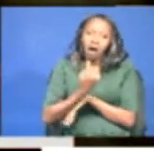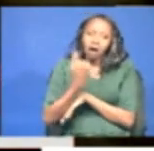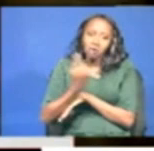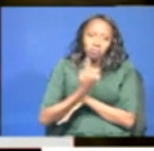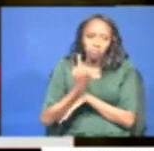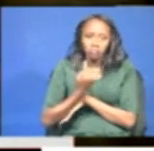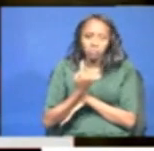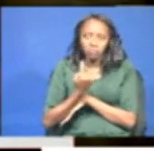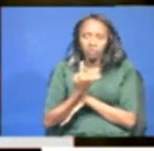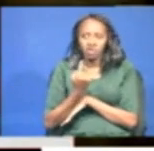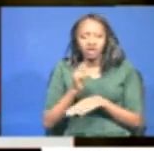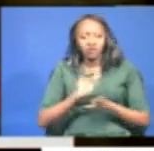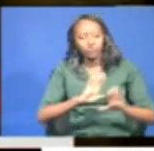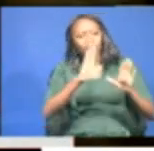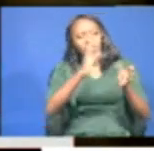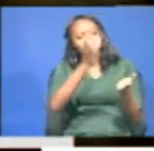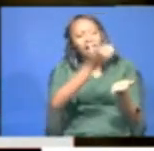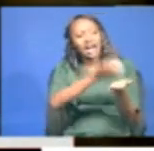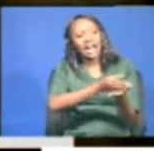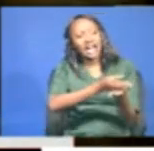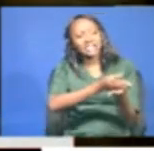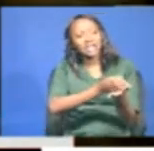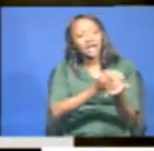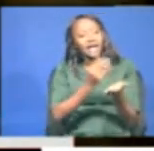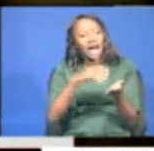glass here, you come back after 2 months, you just find it there.